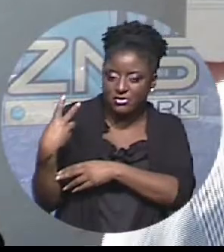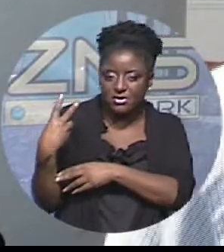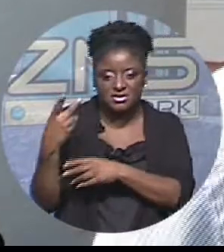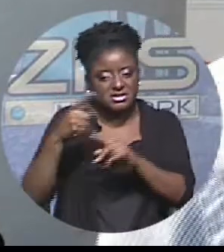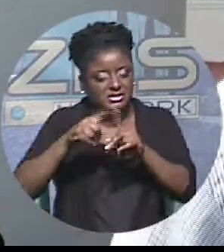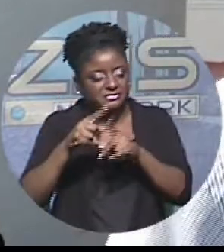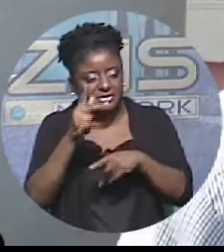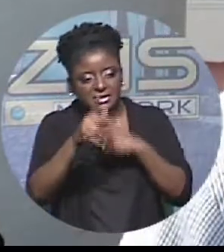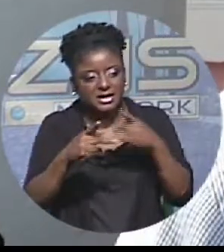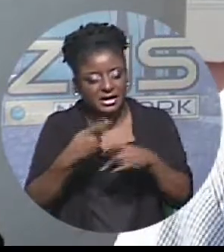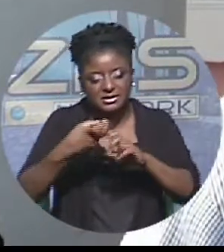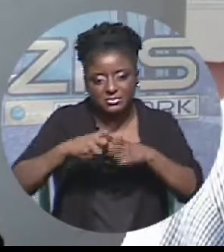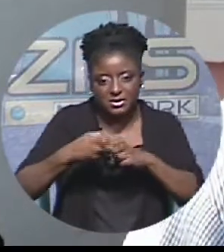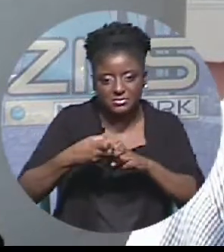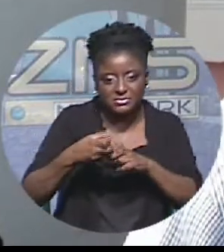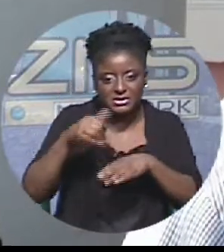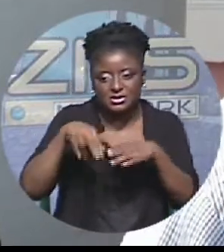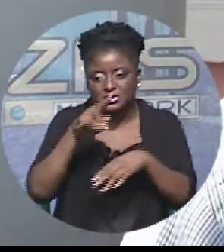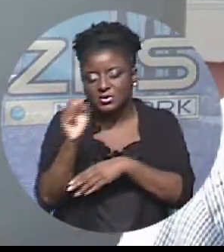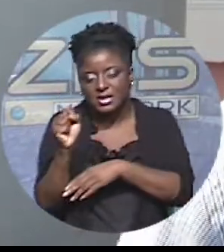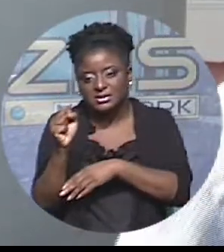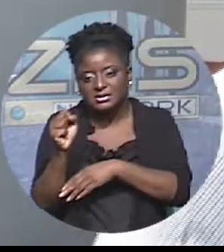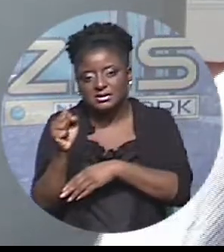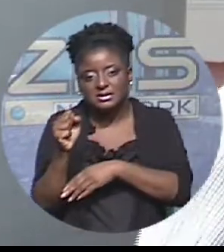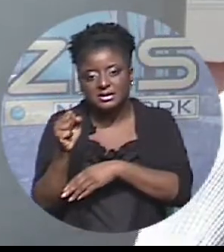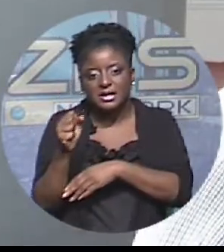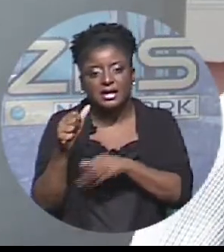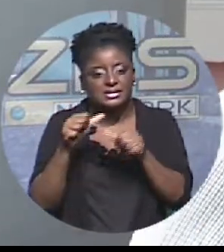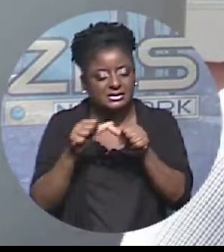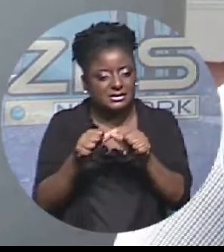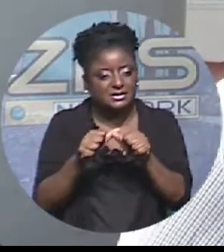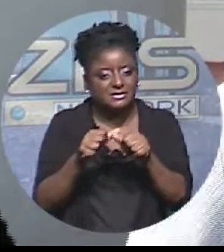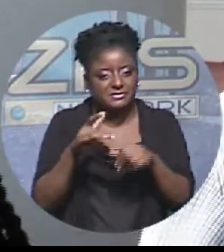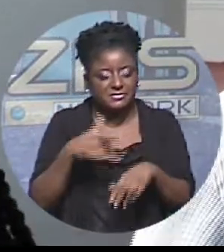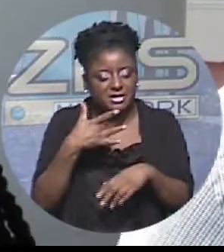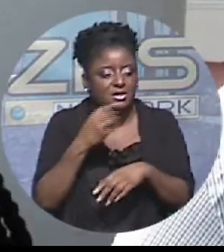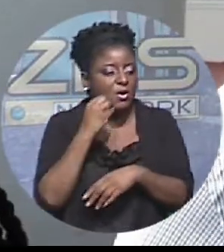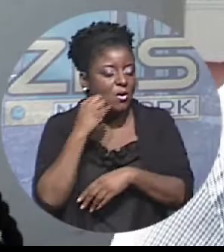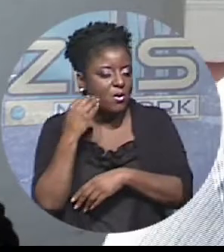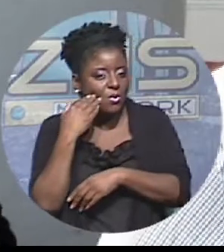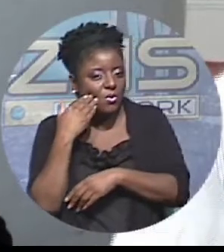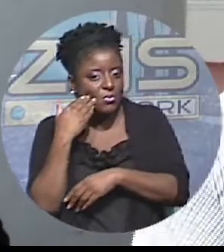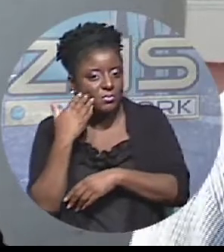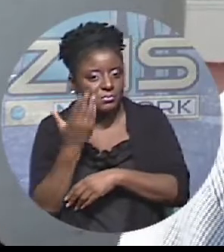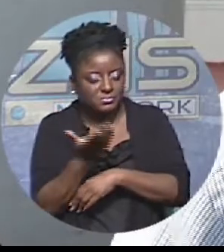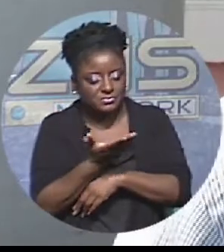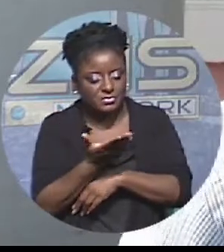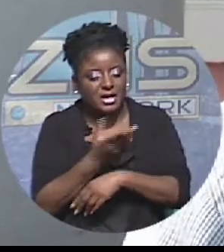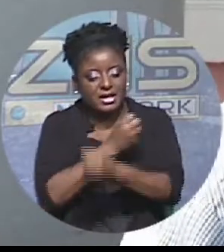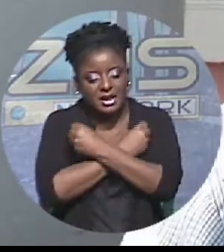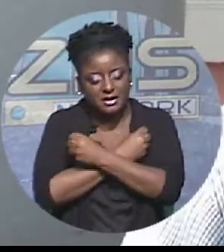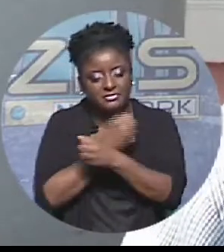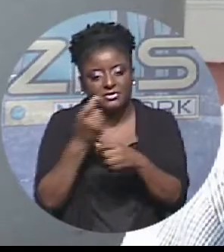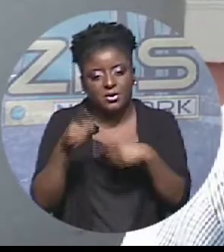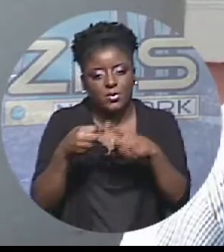that. Although those things still exist in different many parts of the world, I still feel that sense of home and that sense of love when I come here.